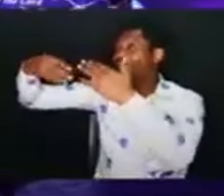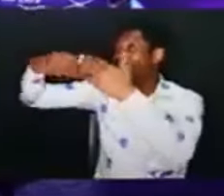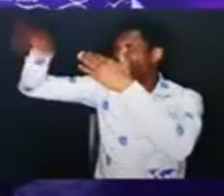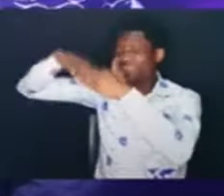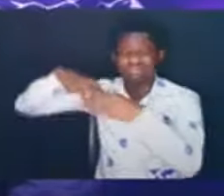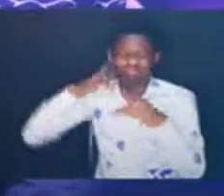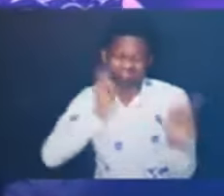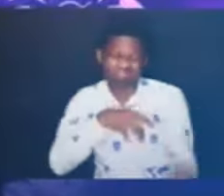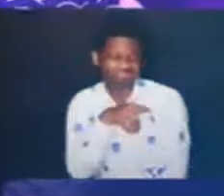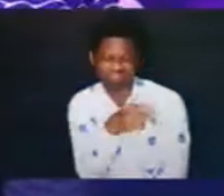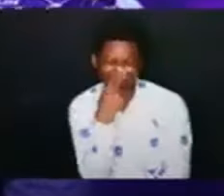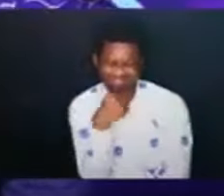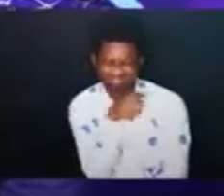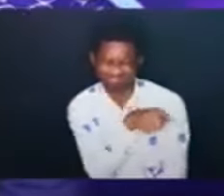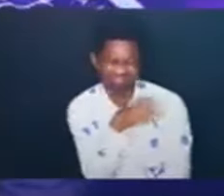Say,